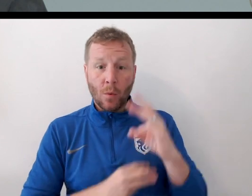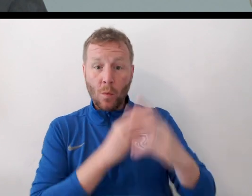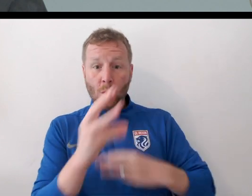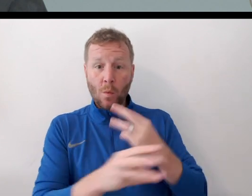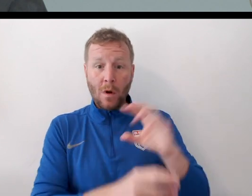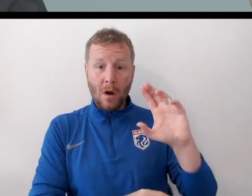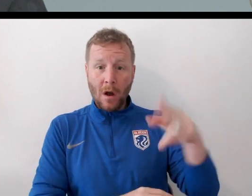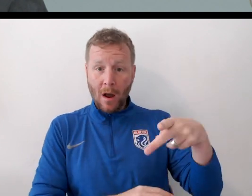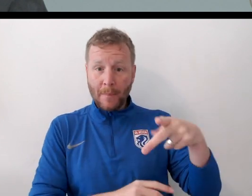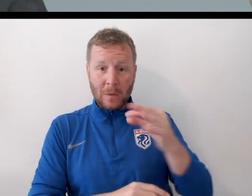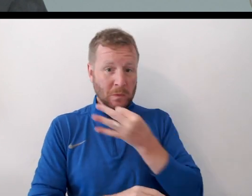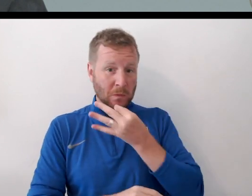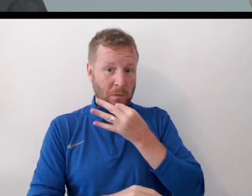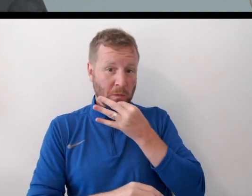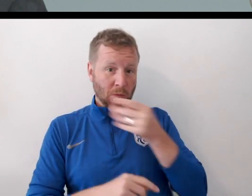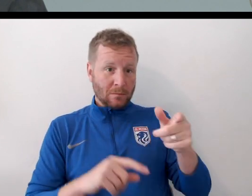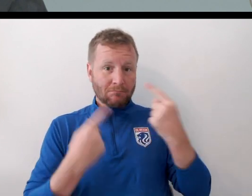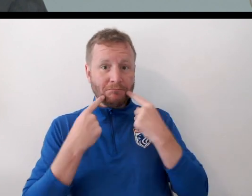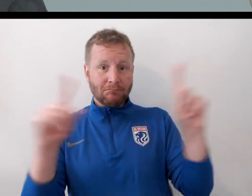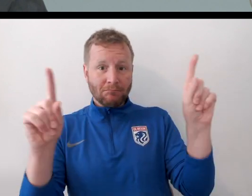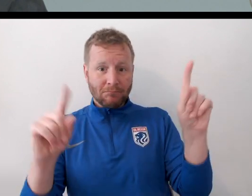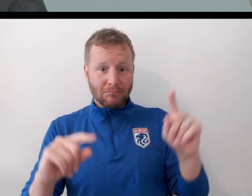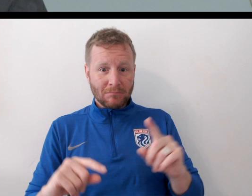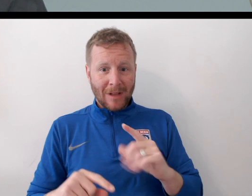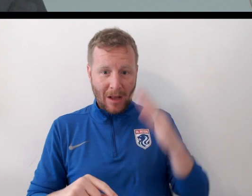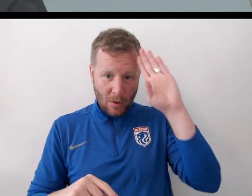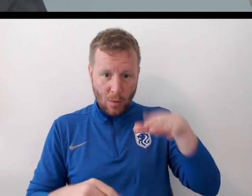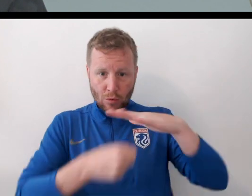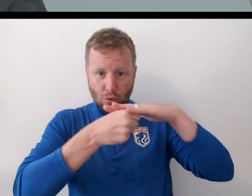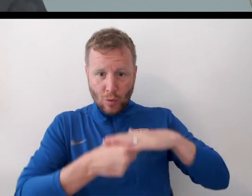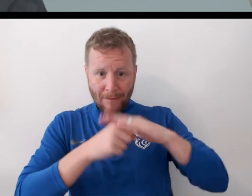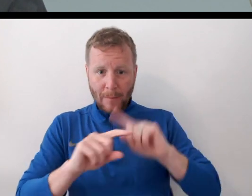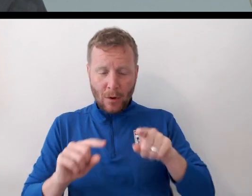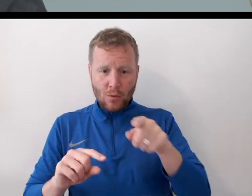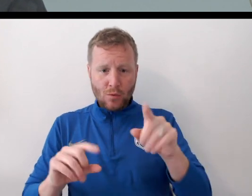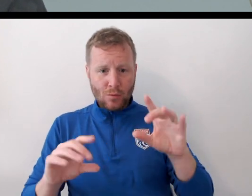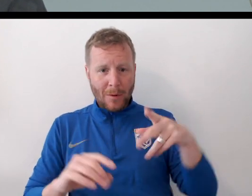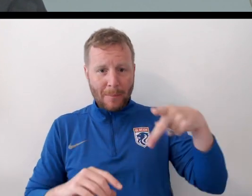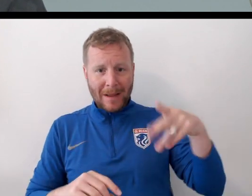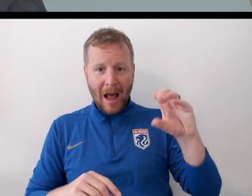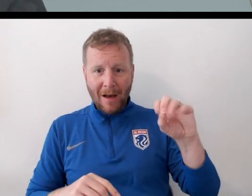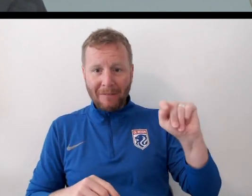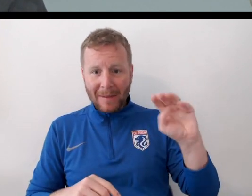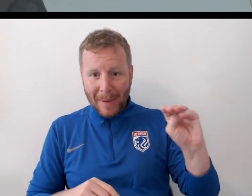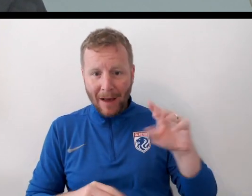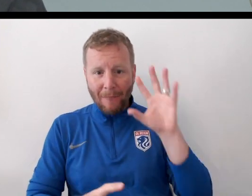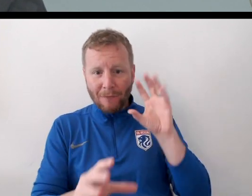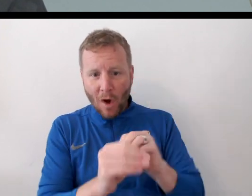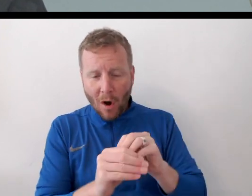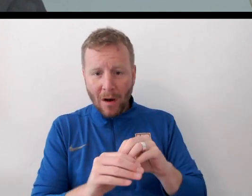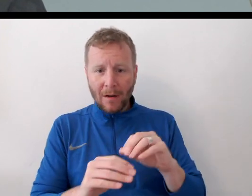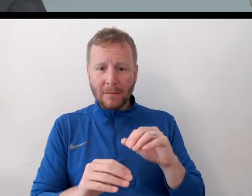Cup rosters are coming out soon. I'm sure it's relatively stressful, but you had a great performance today, player of the match, got involved a lot in